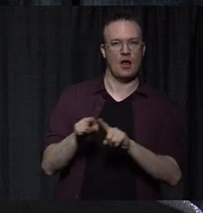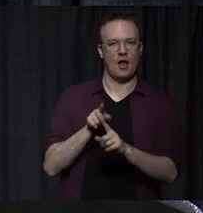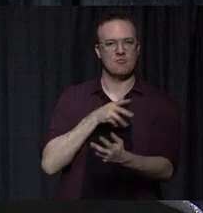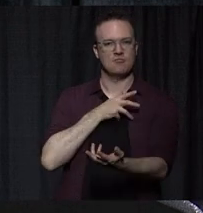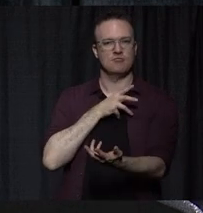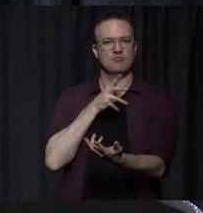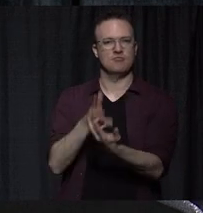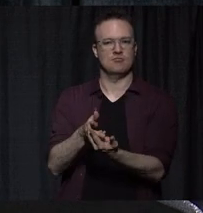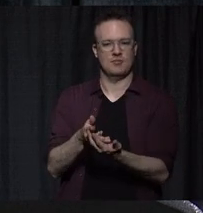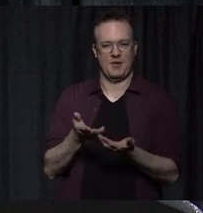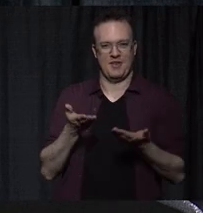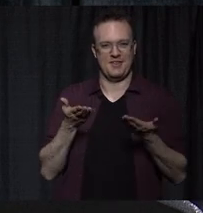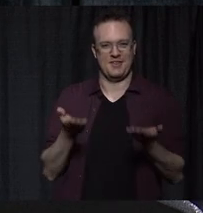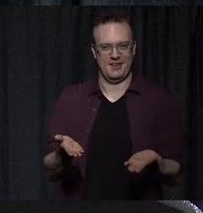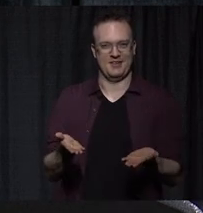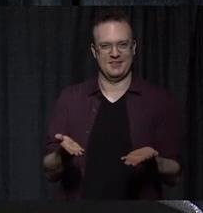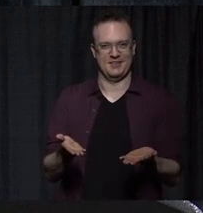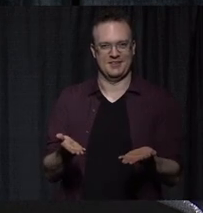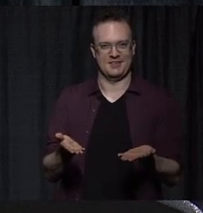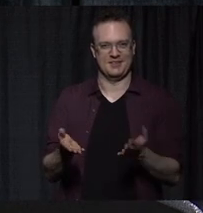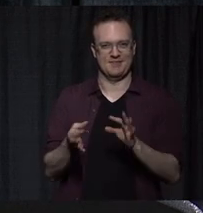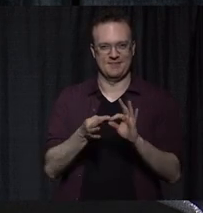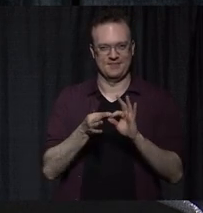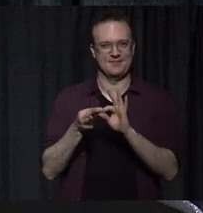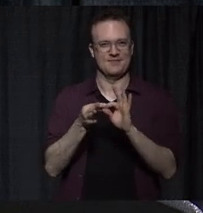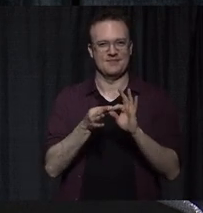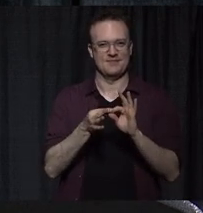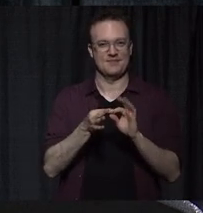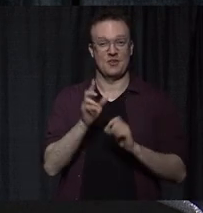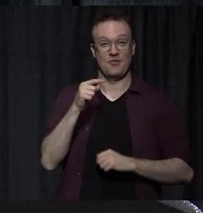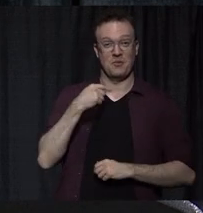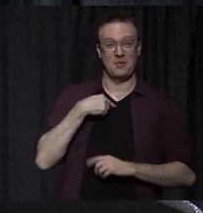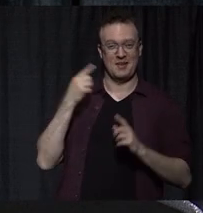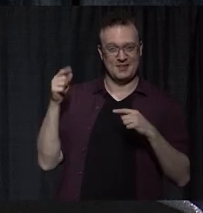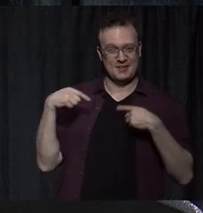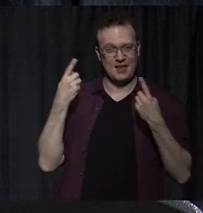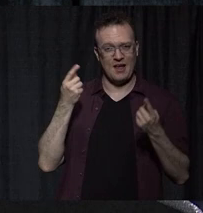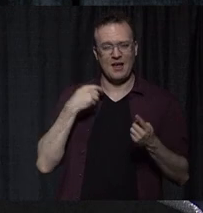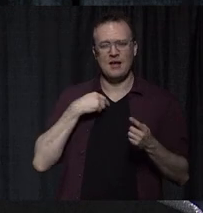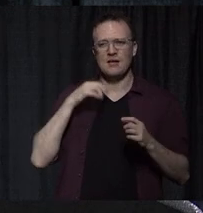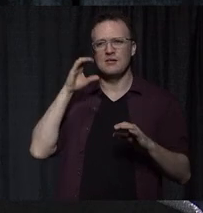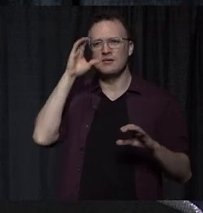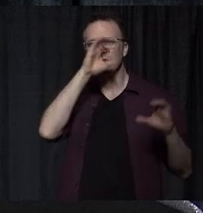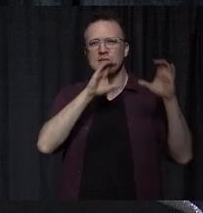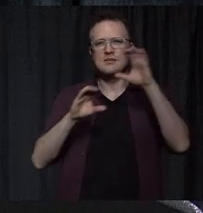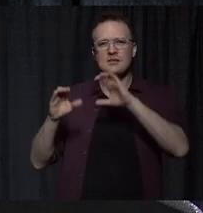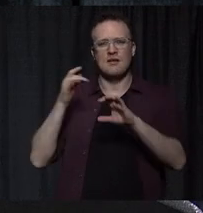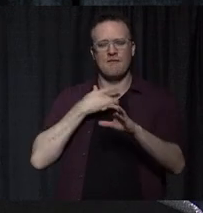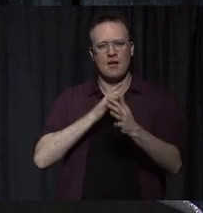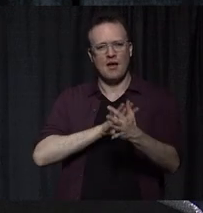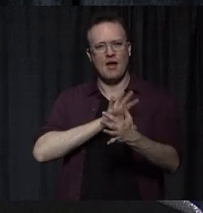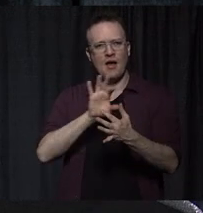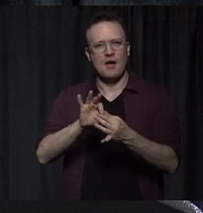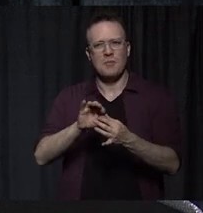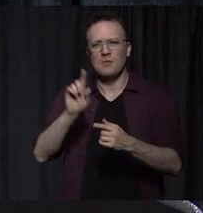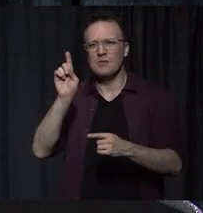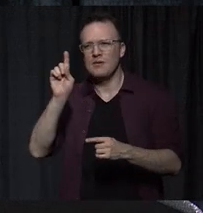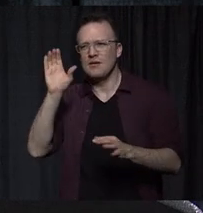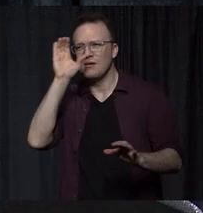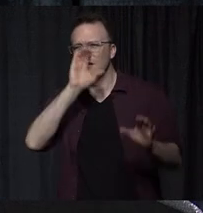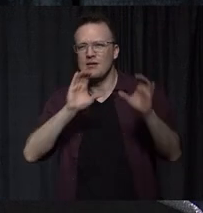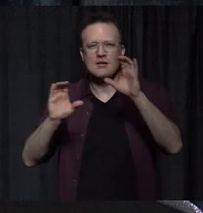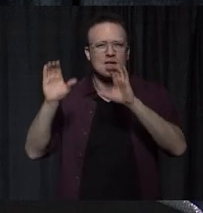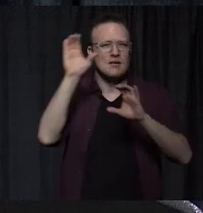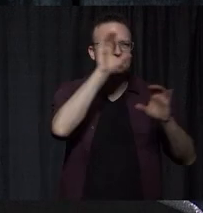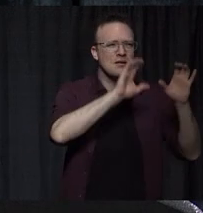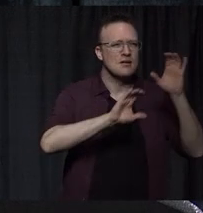belong. And to me, I was always searching for that belongingness. You know,